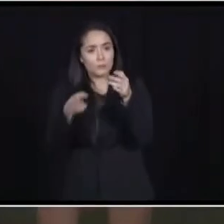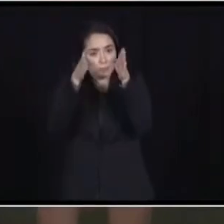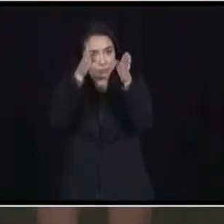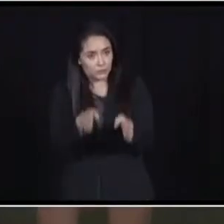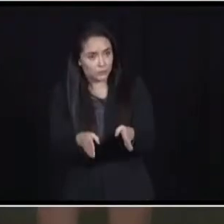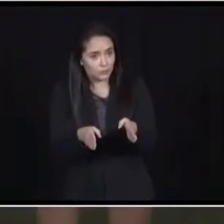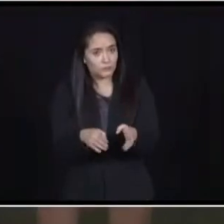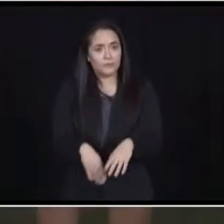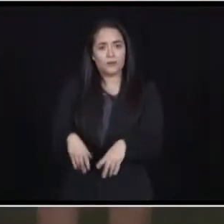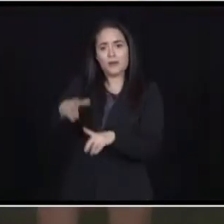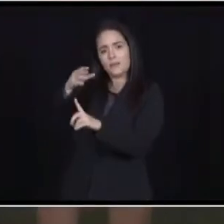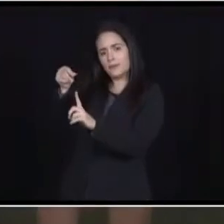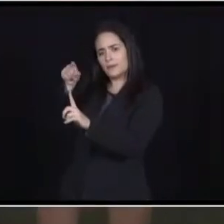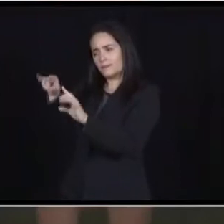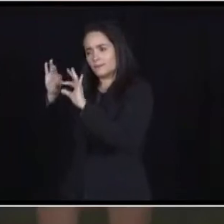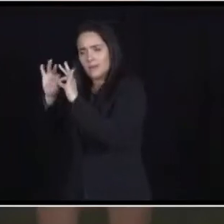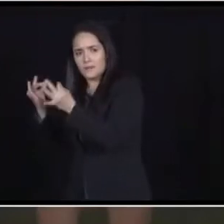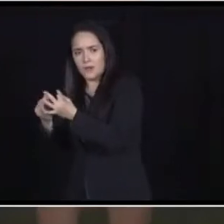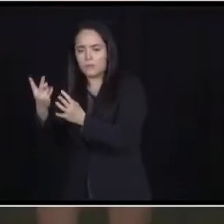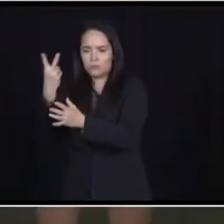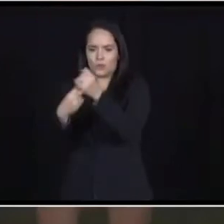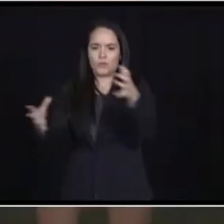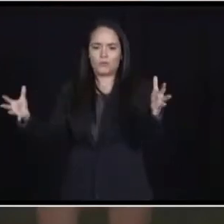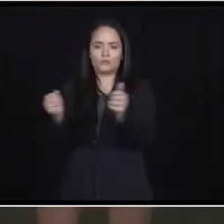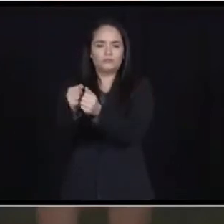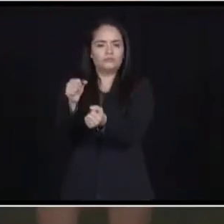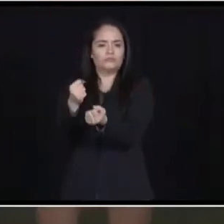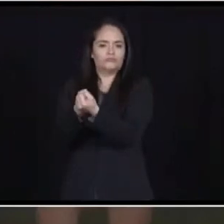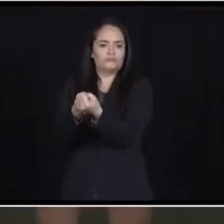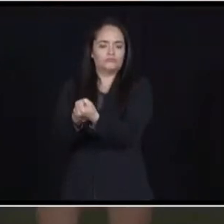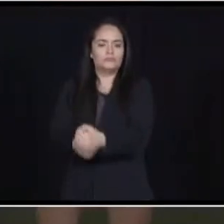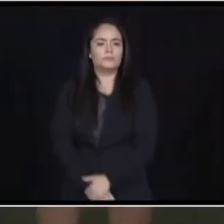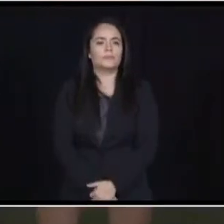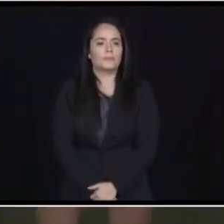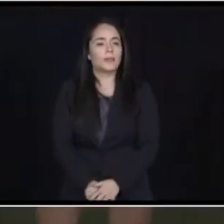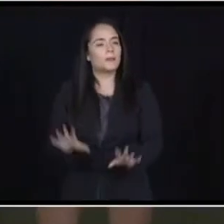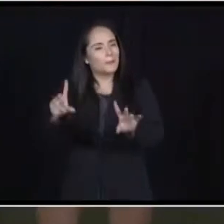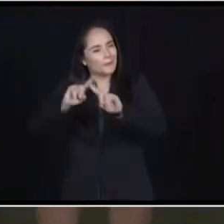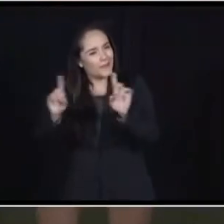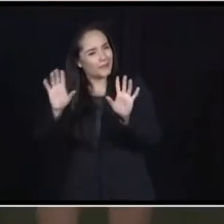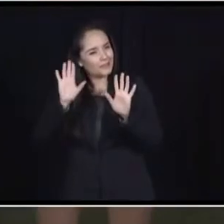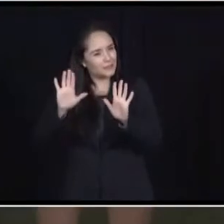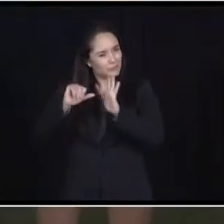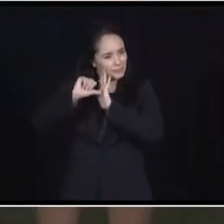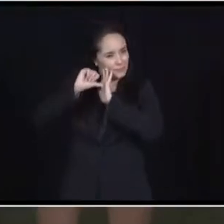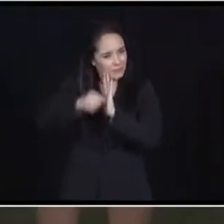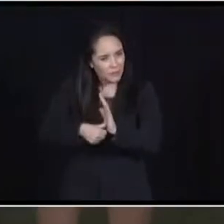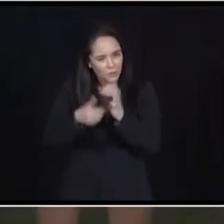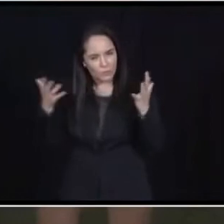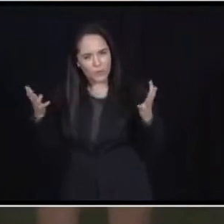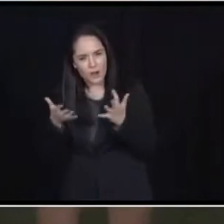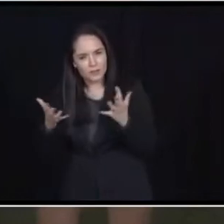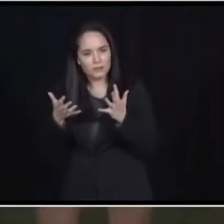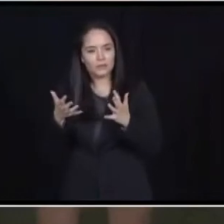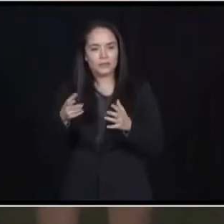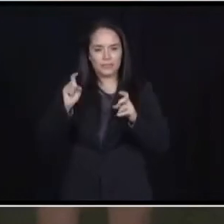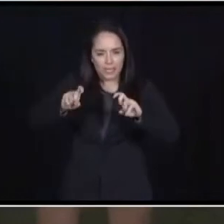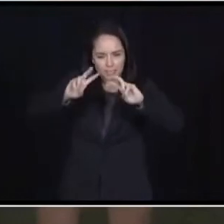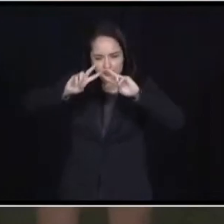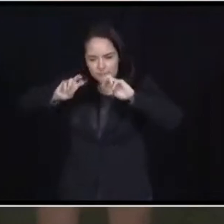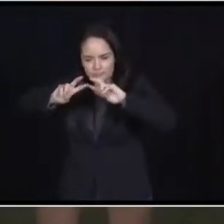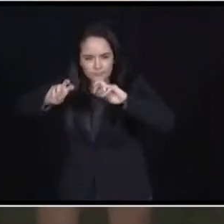reinforce, the need for us to look at mental health across the continuum of